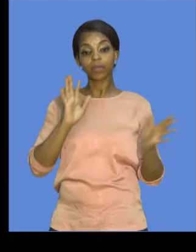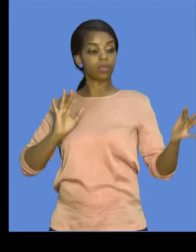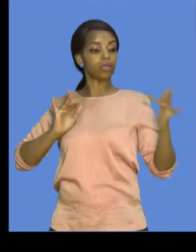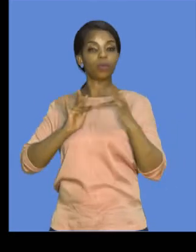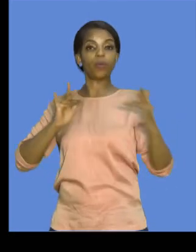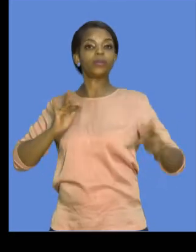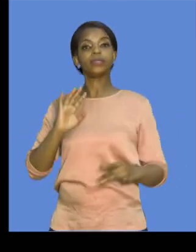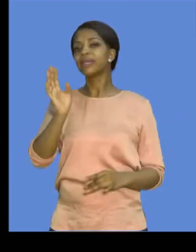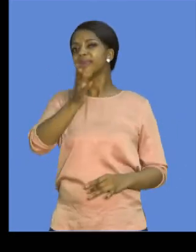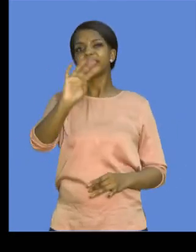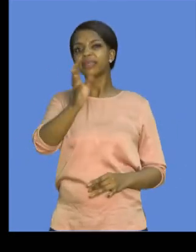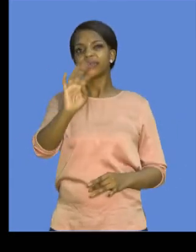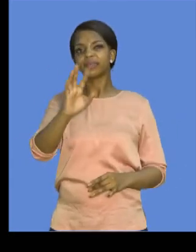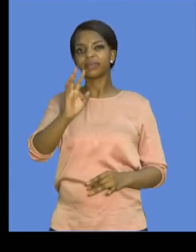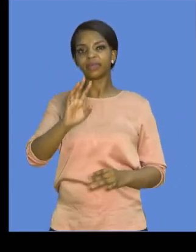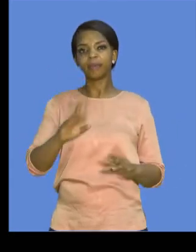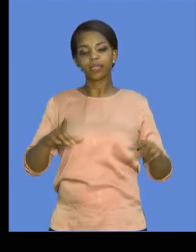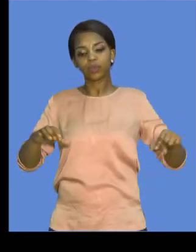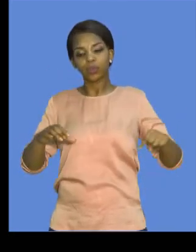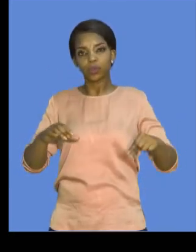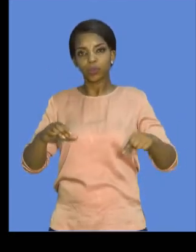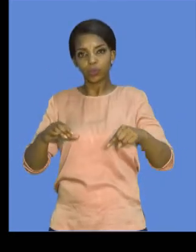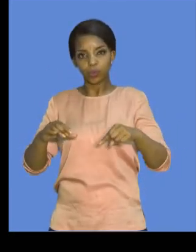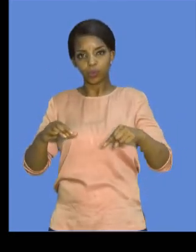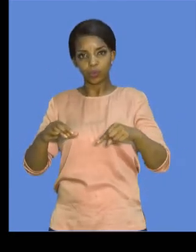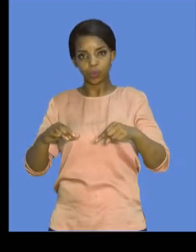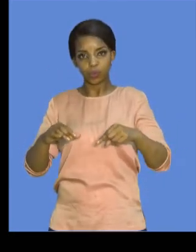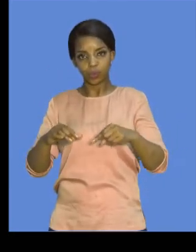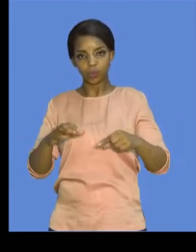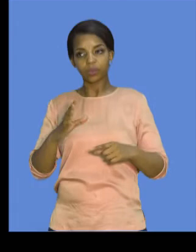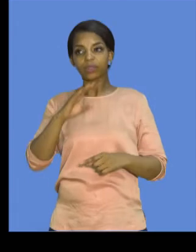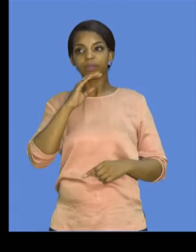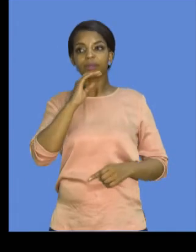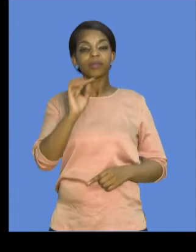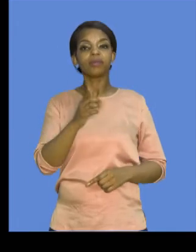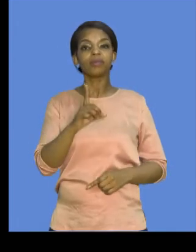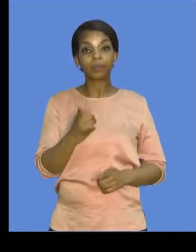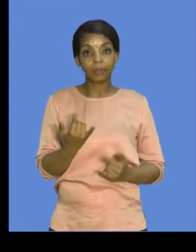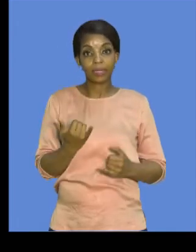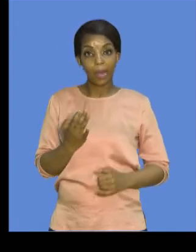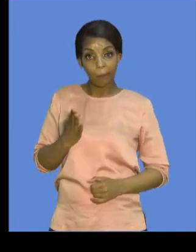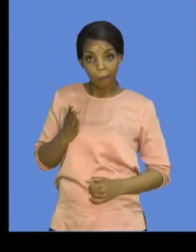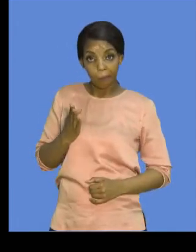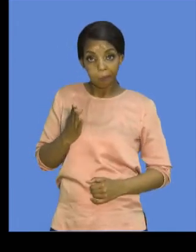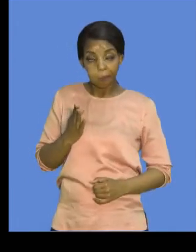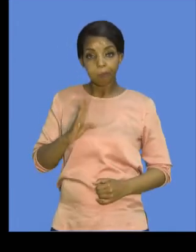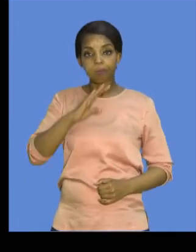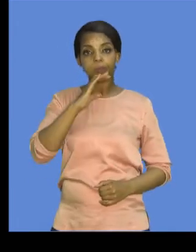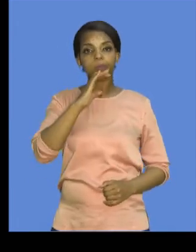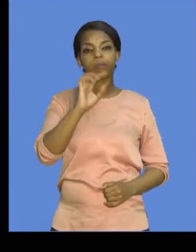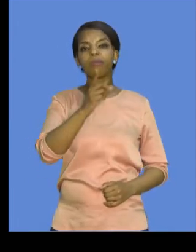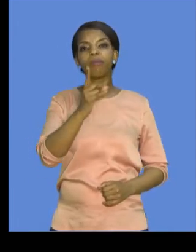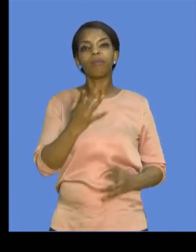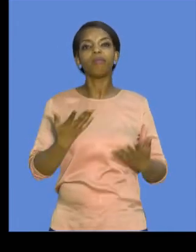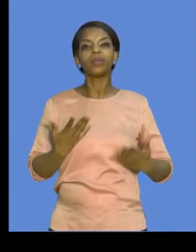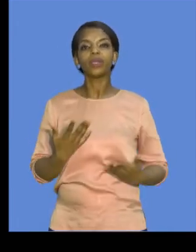contact, the field forces or the non-contact forces happen, actually act on these charges. And